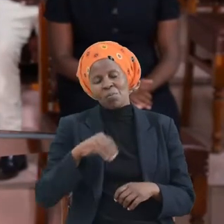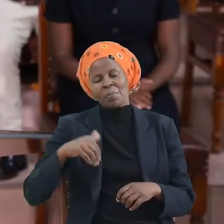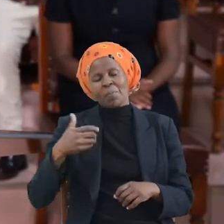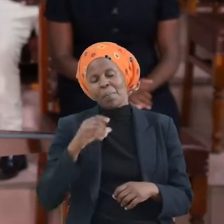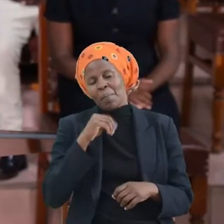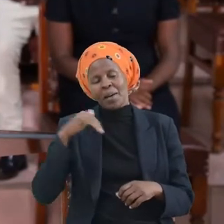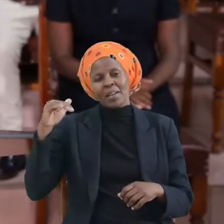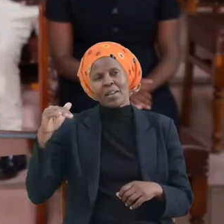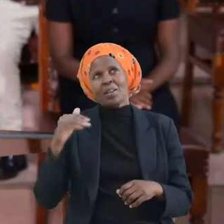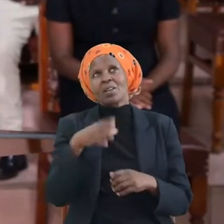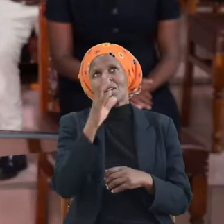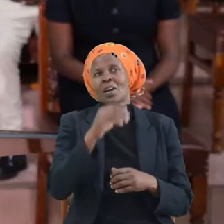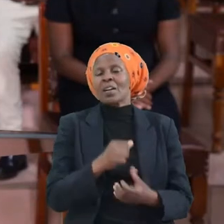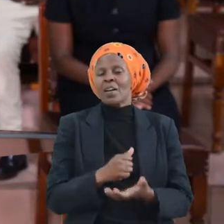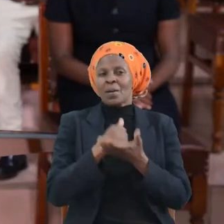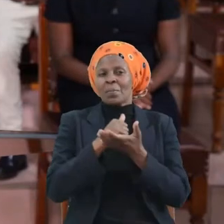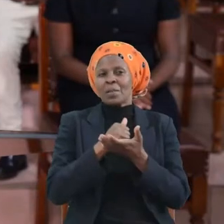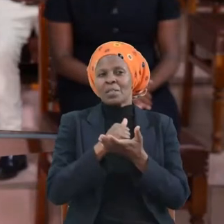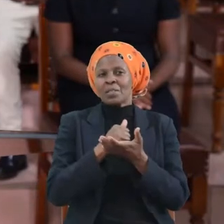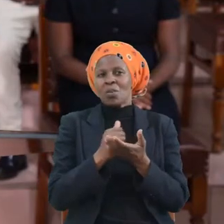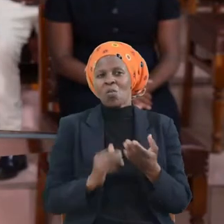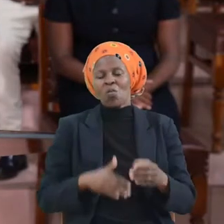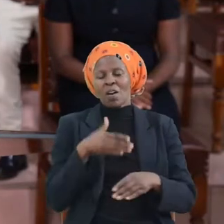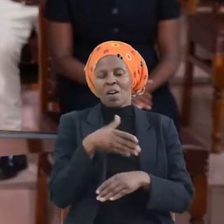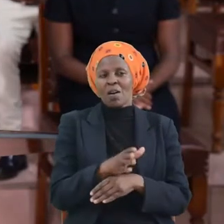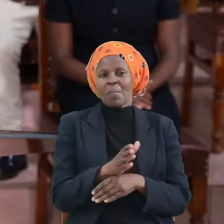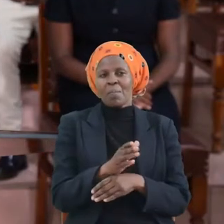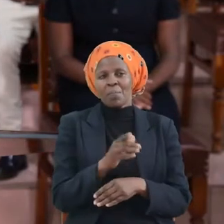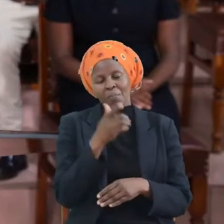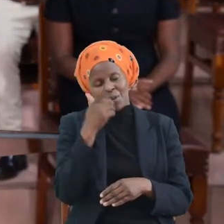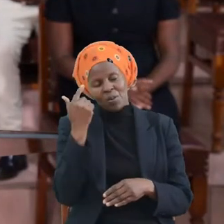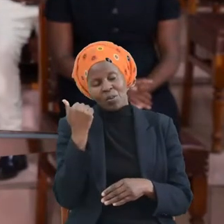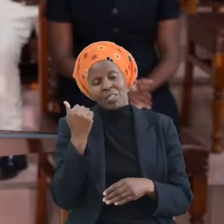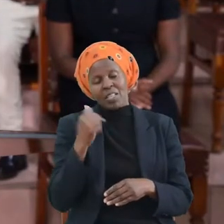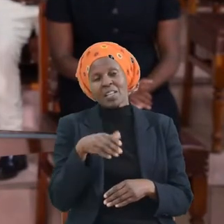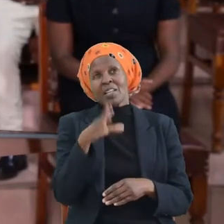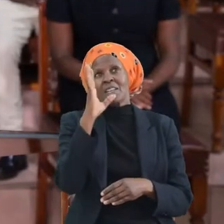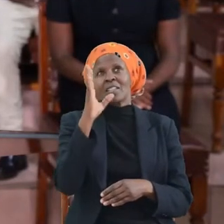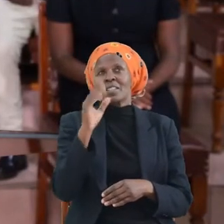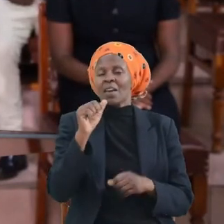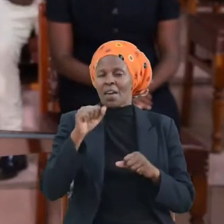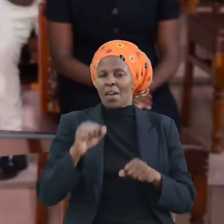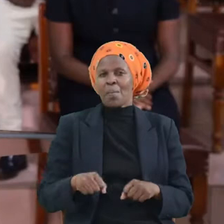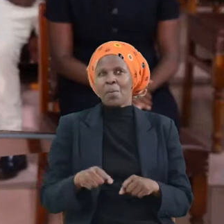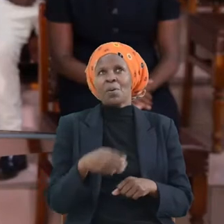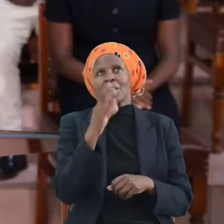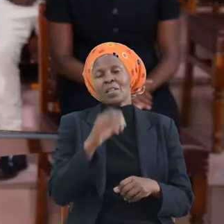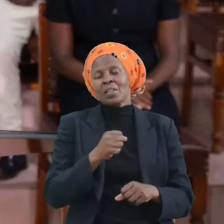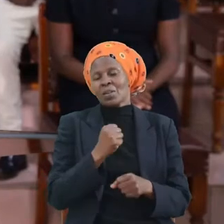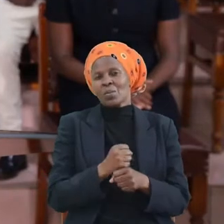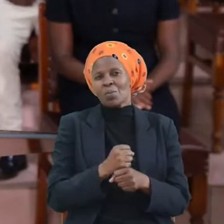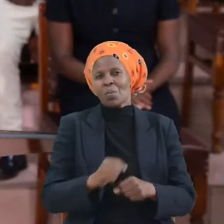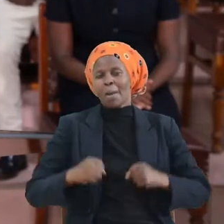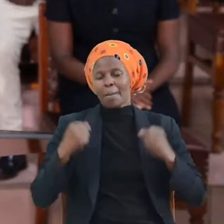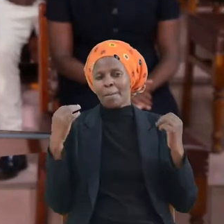challenge, God will help us to overcome it because he is able, omnipotent, and God who do great things than